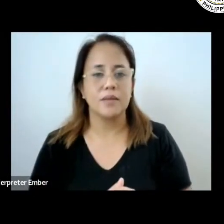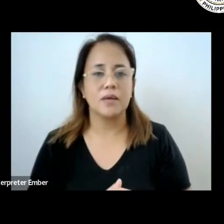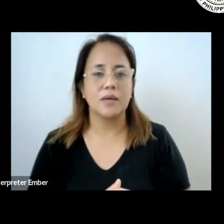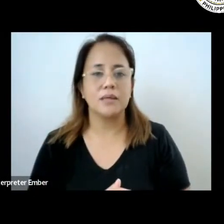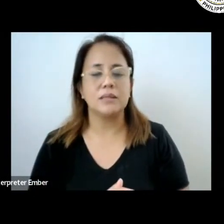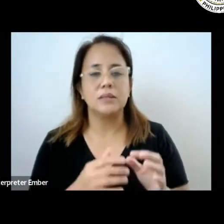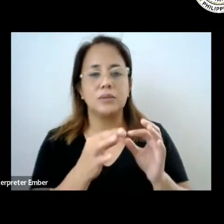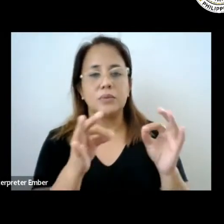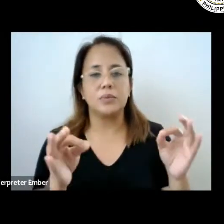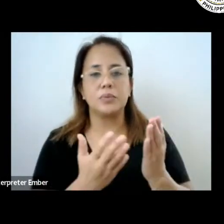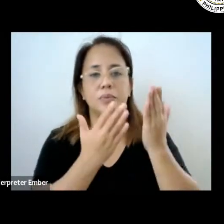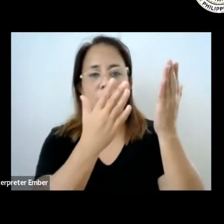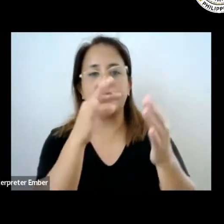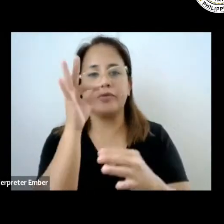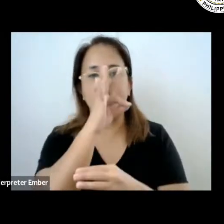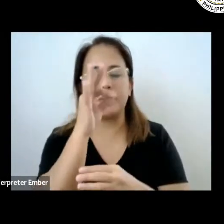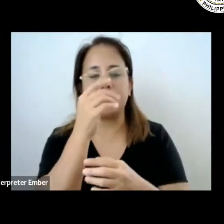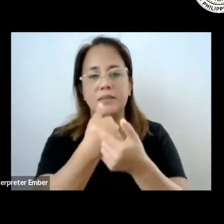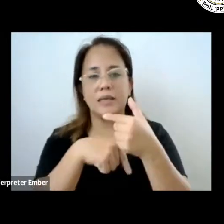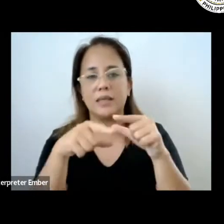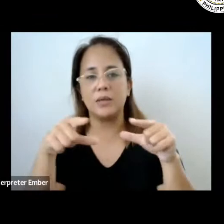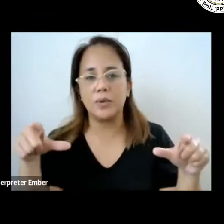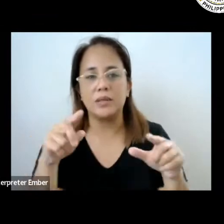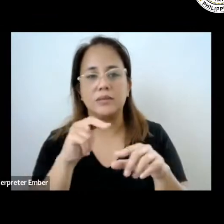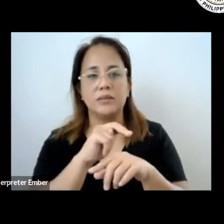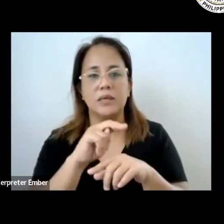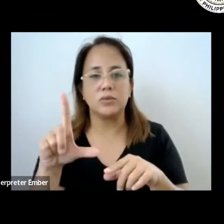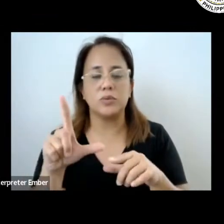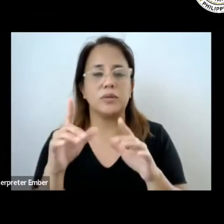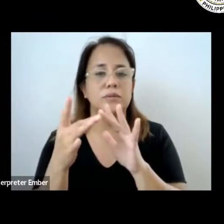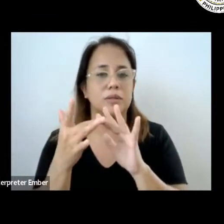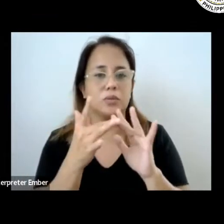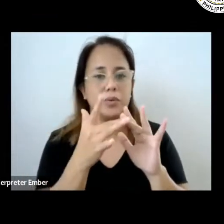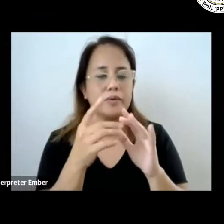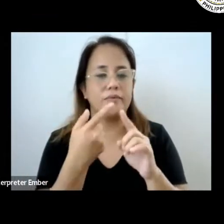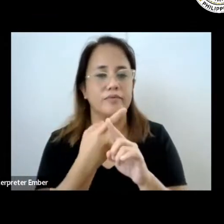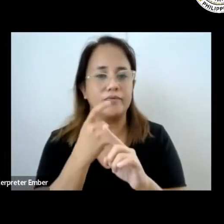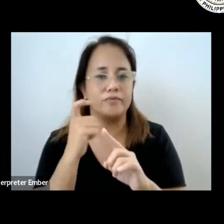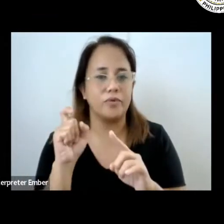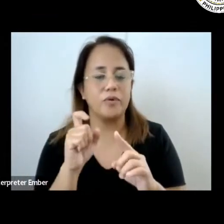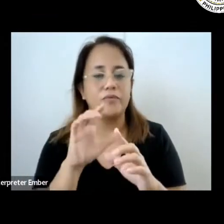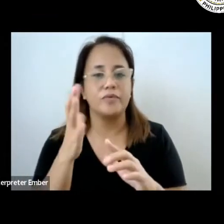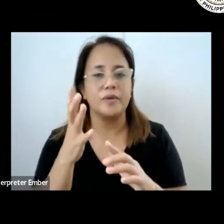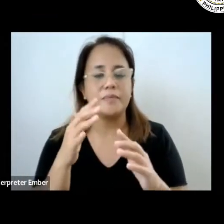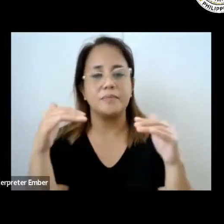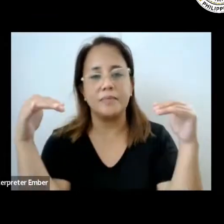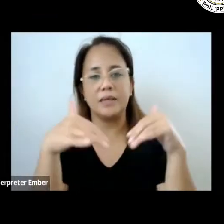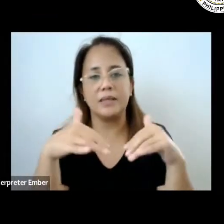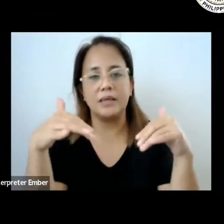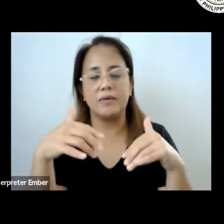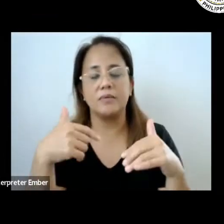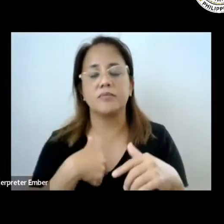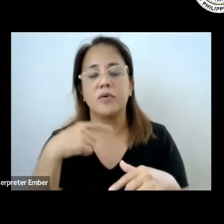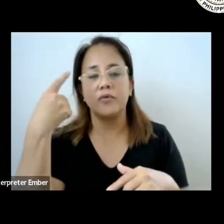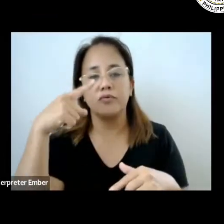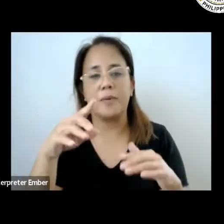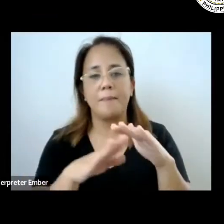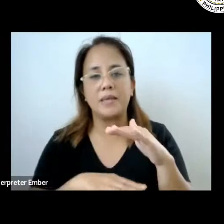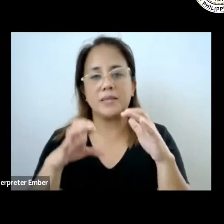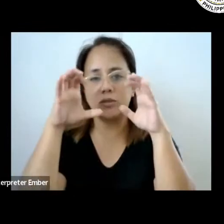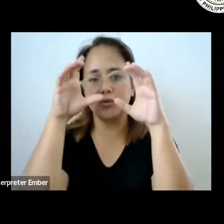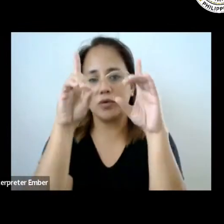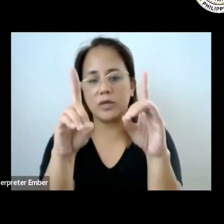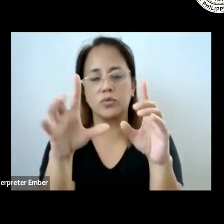statement submitted by the Filipino Sign Language National Network for the fifth meeting of the House Committee on Basic Education